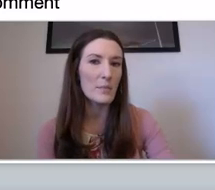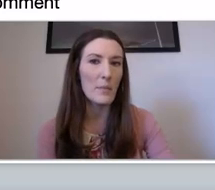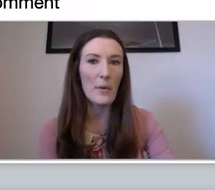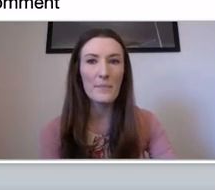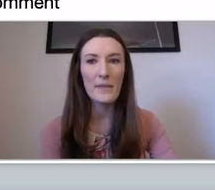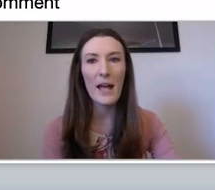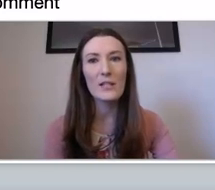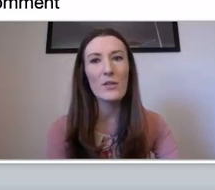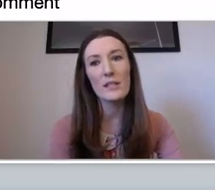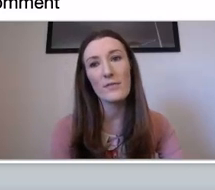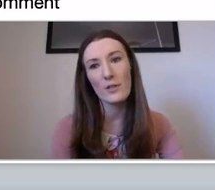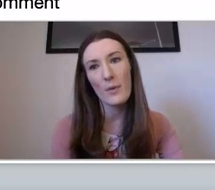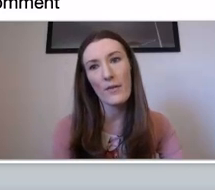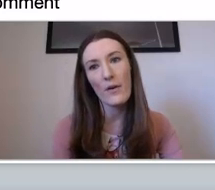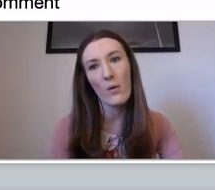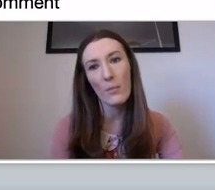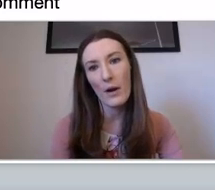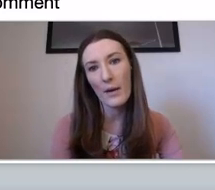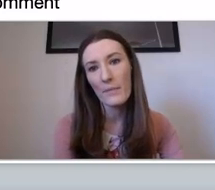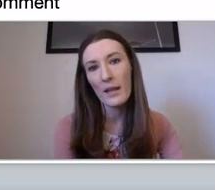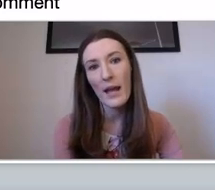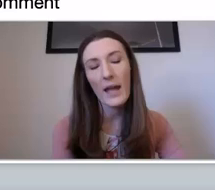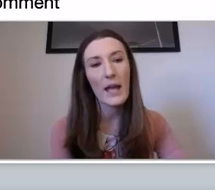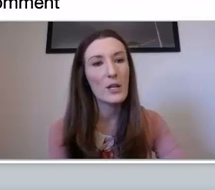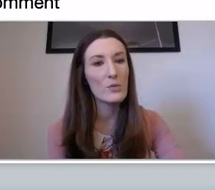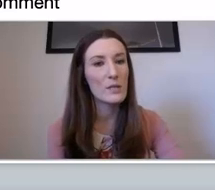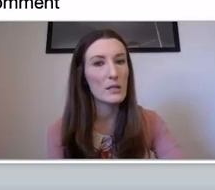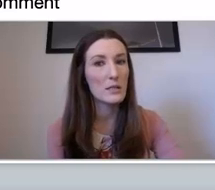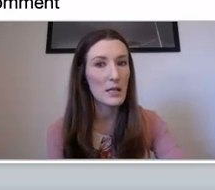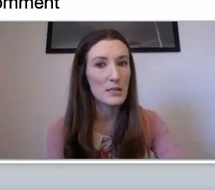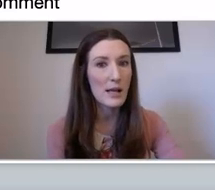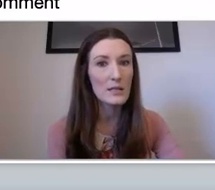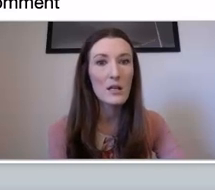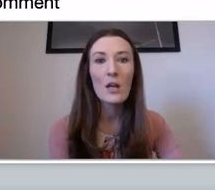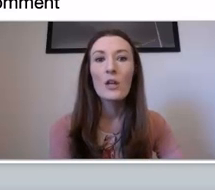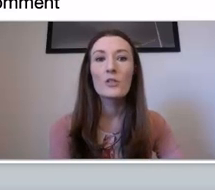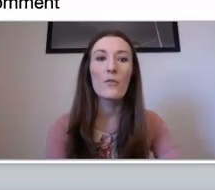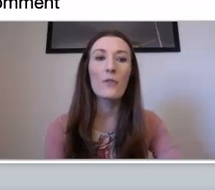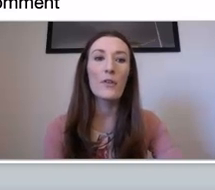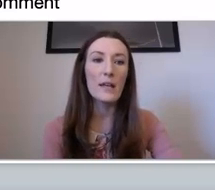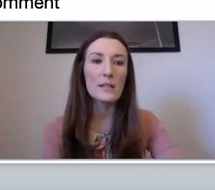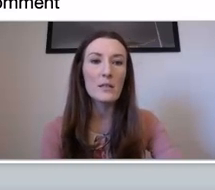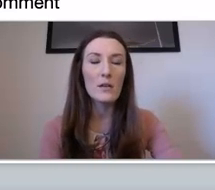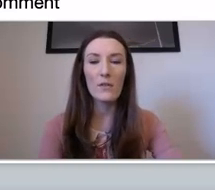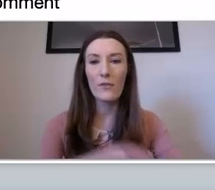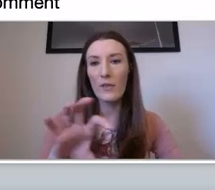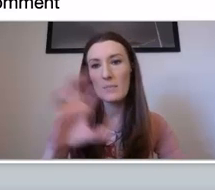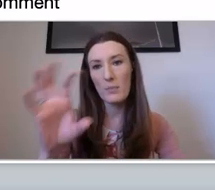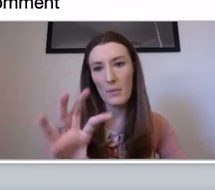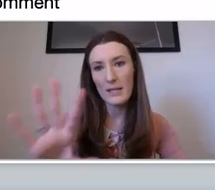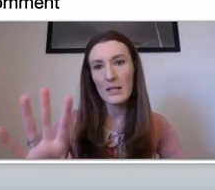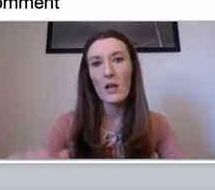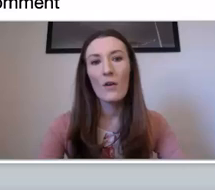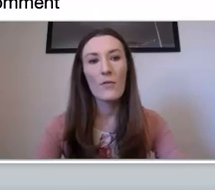random facts to people. Okay, so this first part, the whole part. Okay, and using statistics. So for